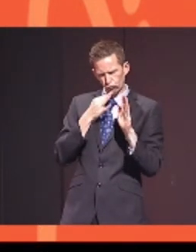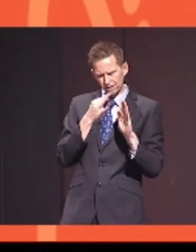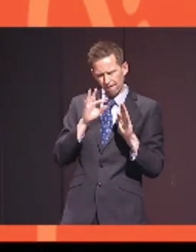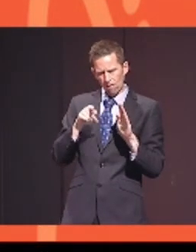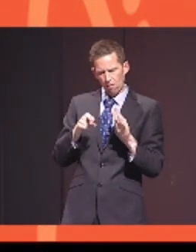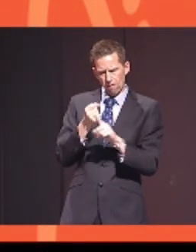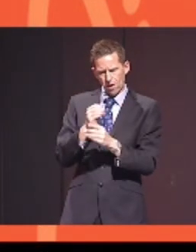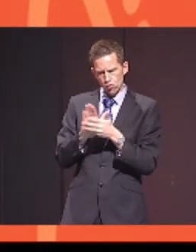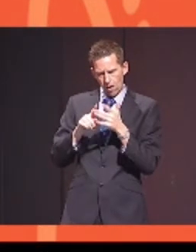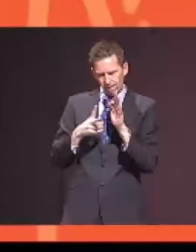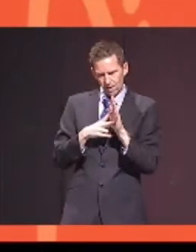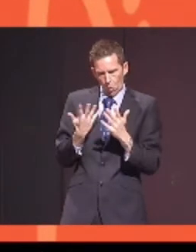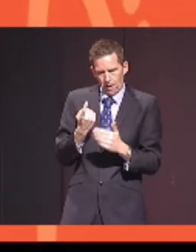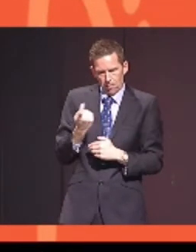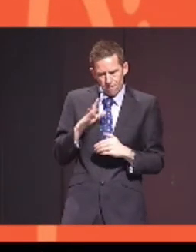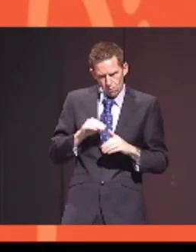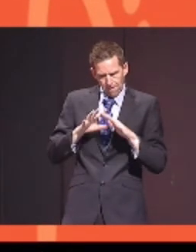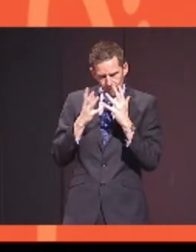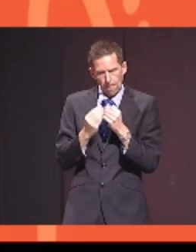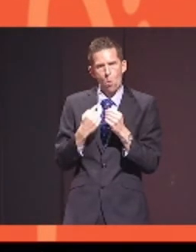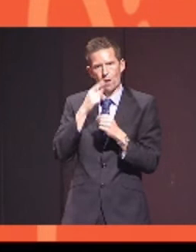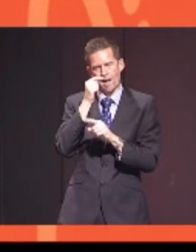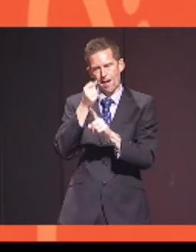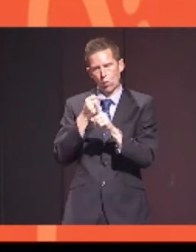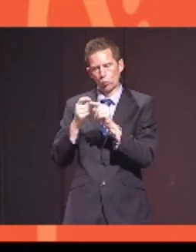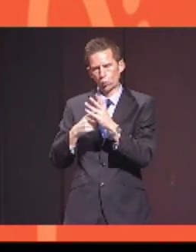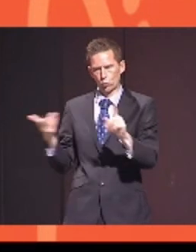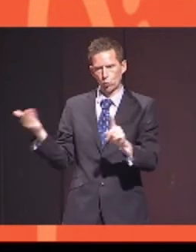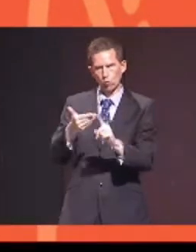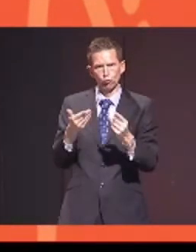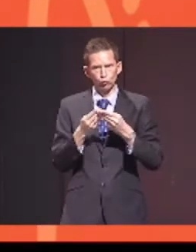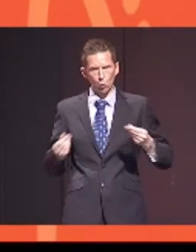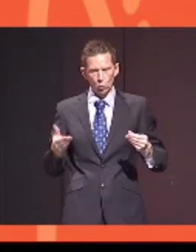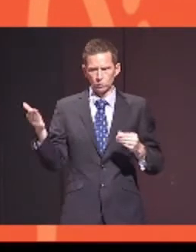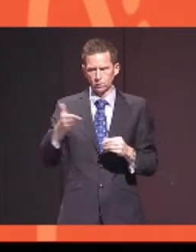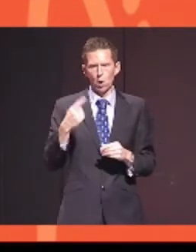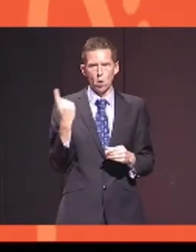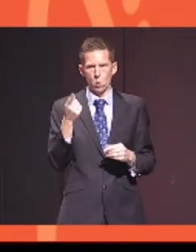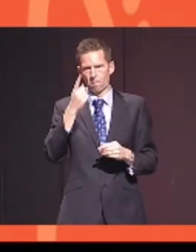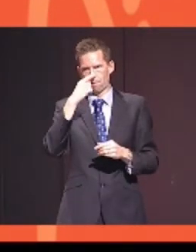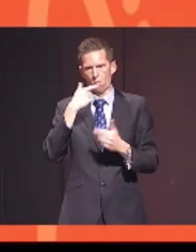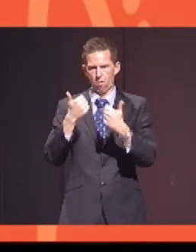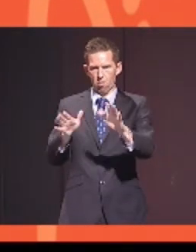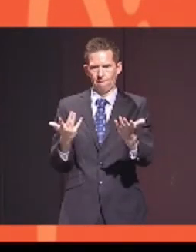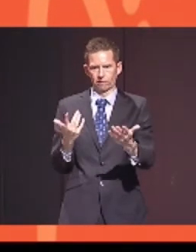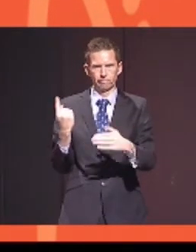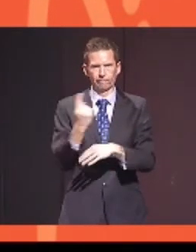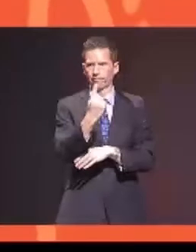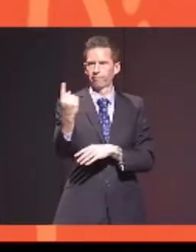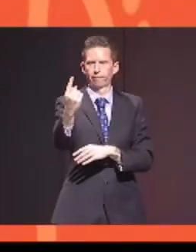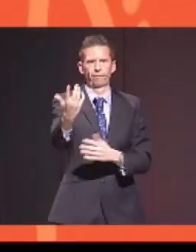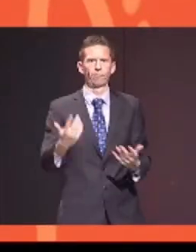in order to effectively advocate for results, for resources for those who are left behind.